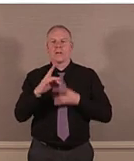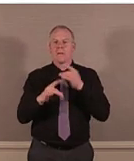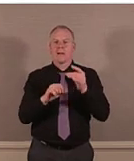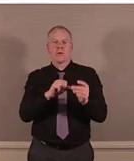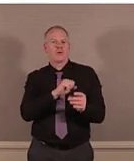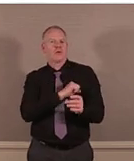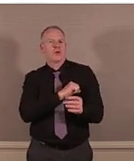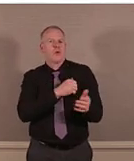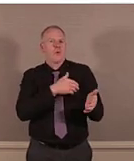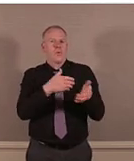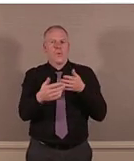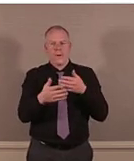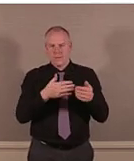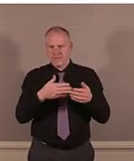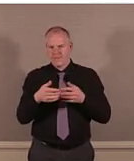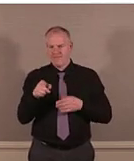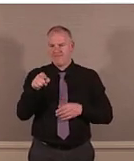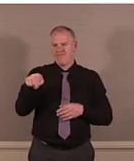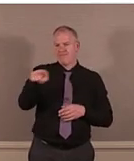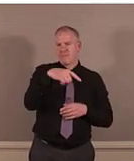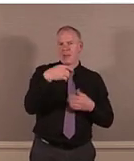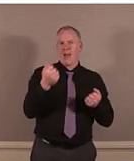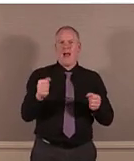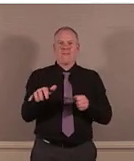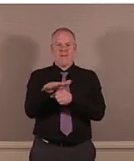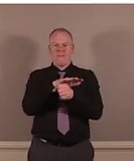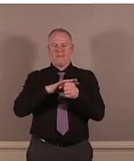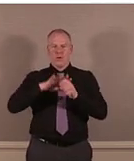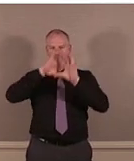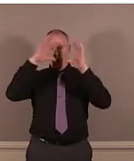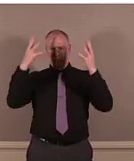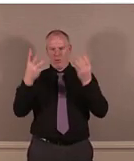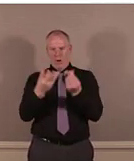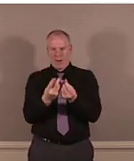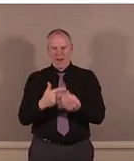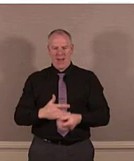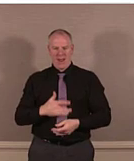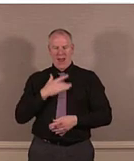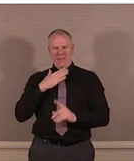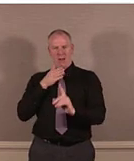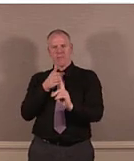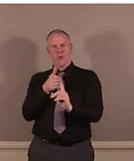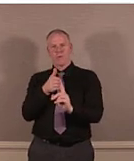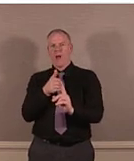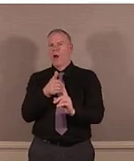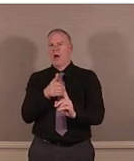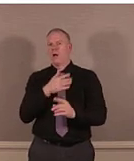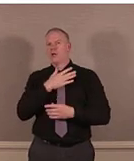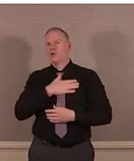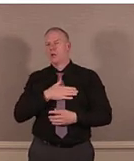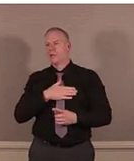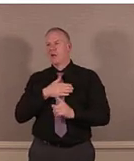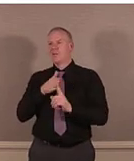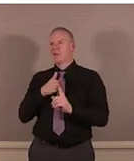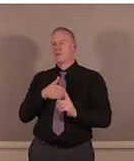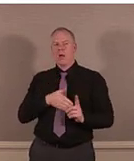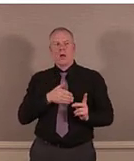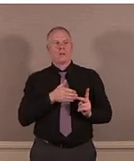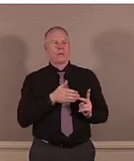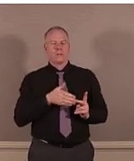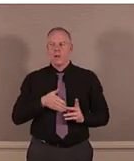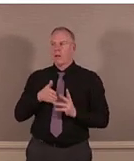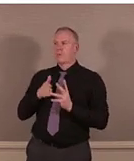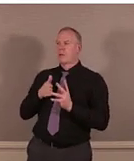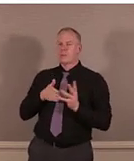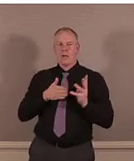ensuring that there is a whole of life approach. So it's not just, you know, target for this or target for